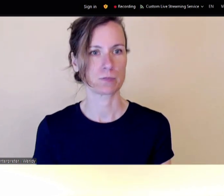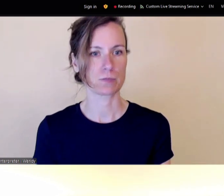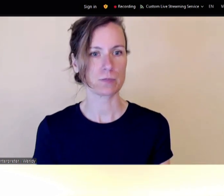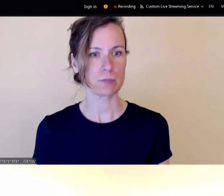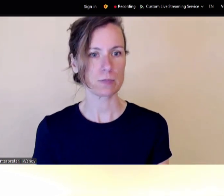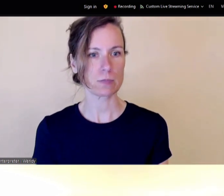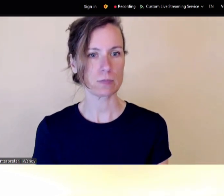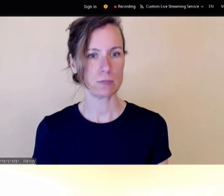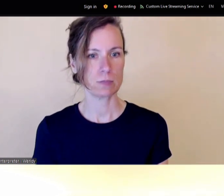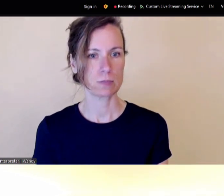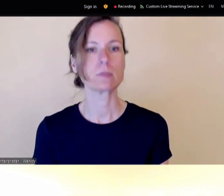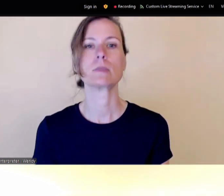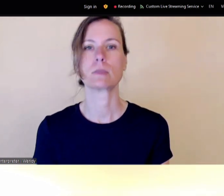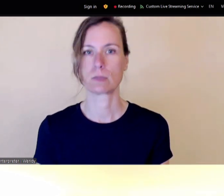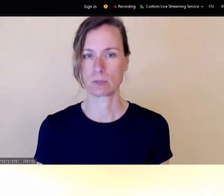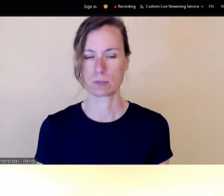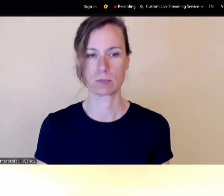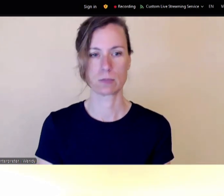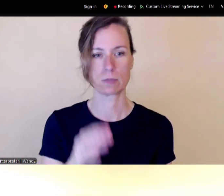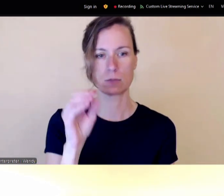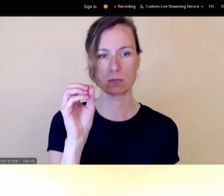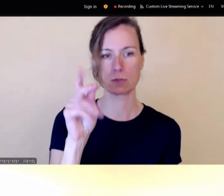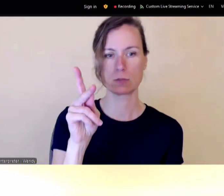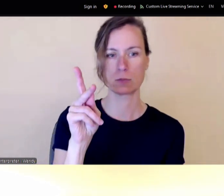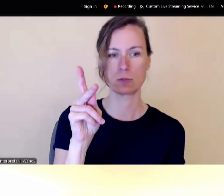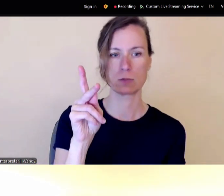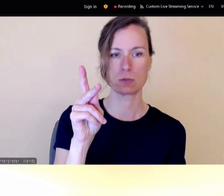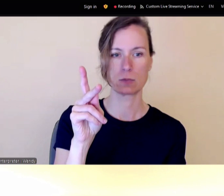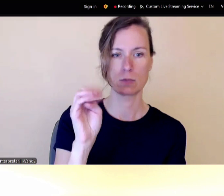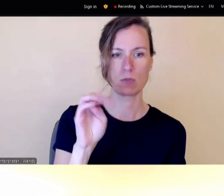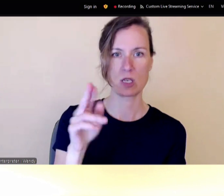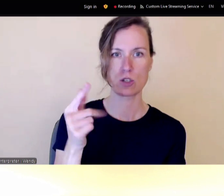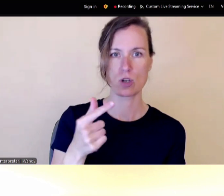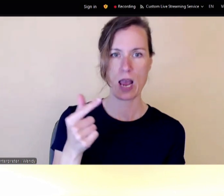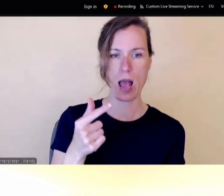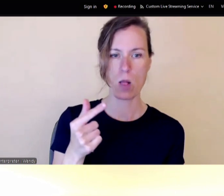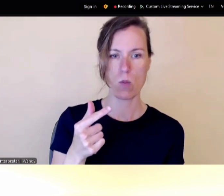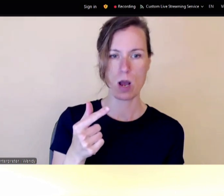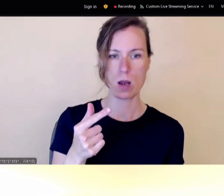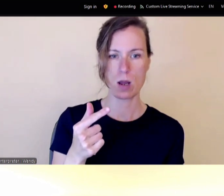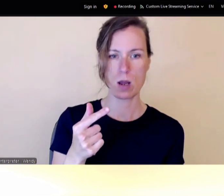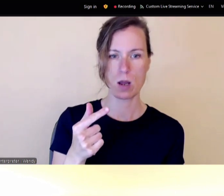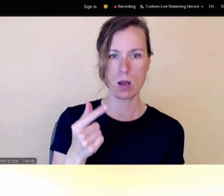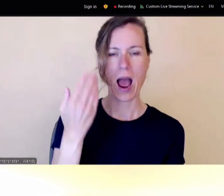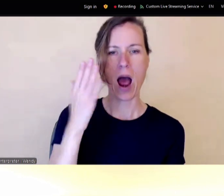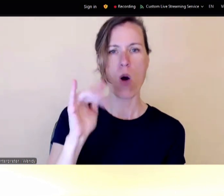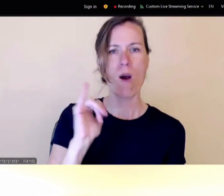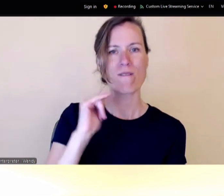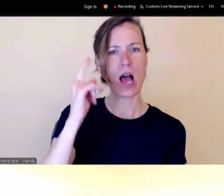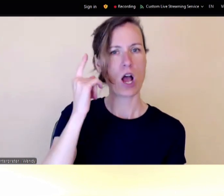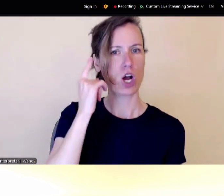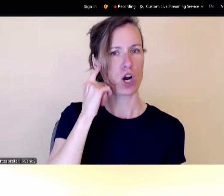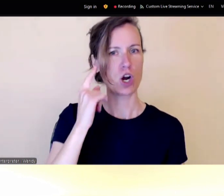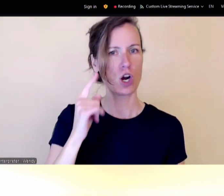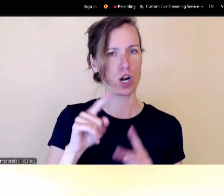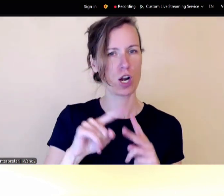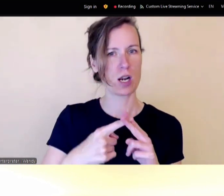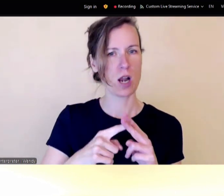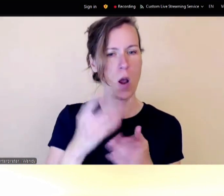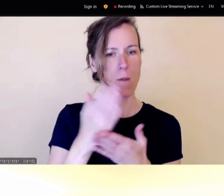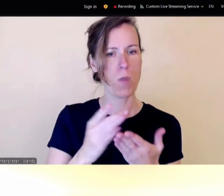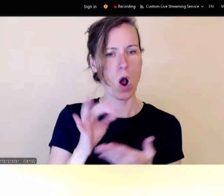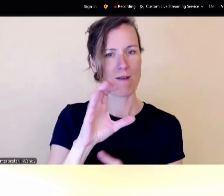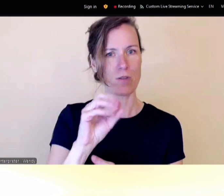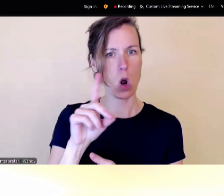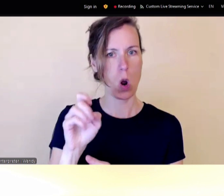All right, Councilmember, Mr. Galloway, I don't know if I heard the initial part of the code that you read. This is out of